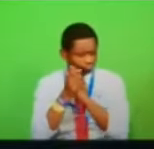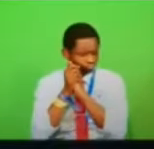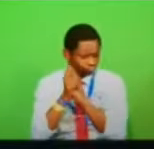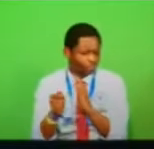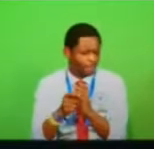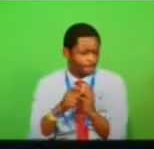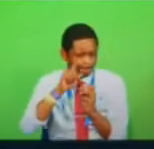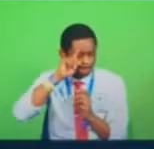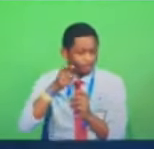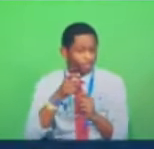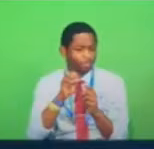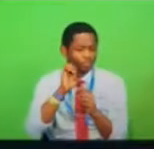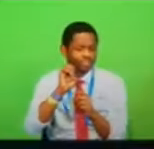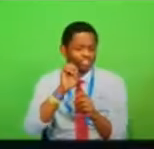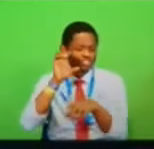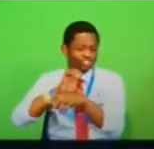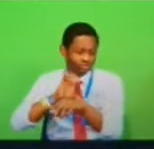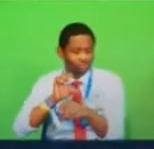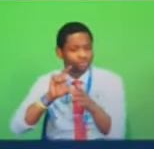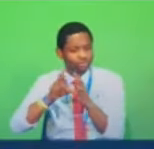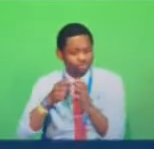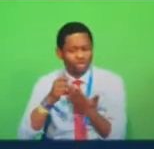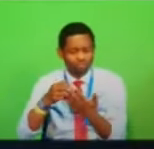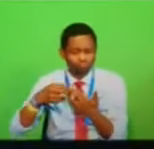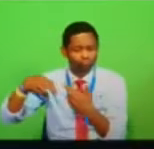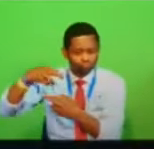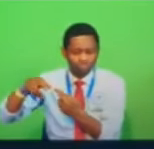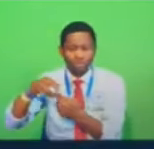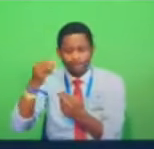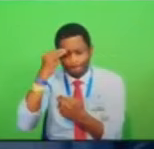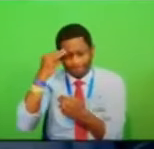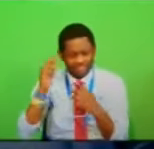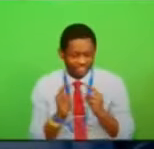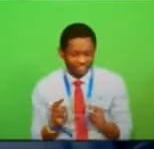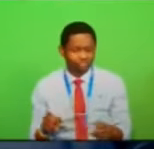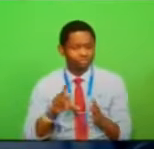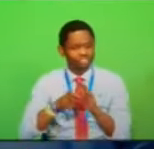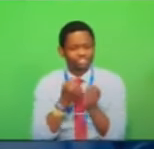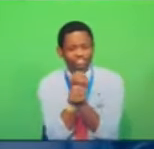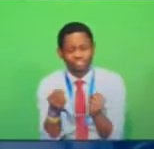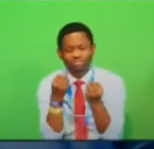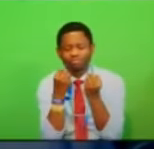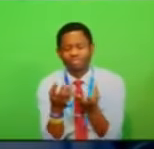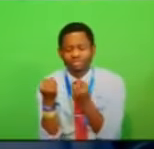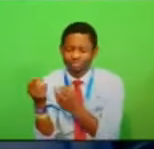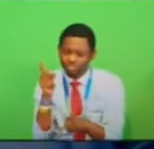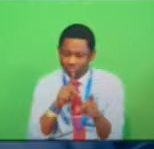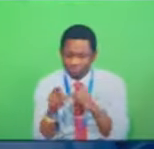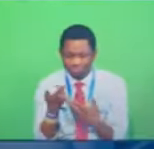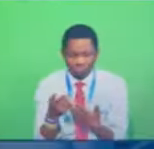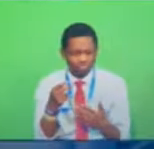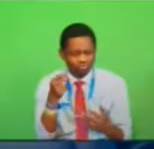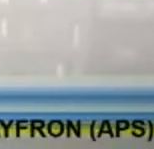ministries around mental health and allied challenges. We can save many frustrated and desperate people